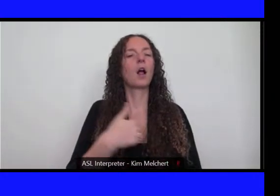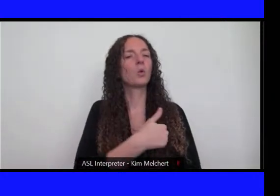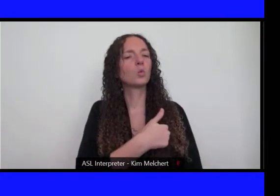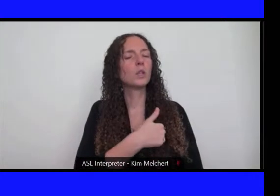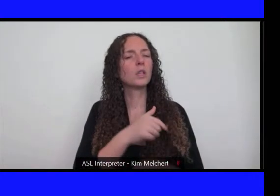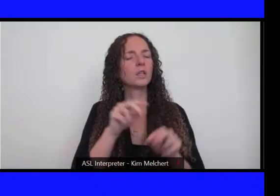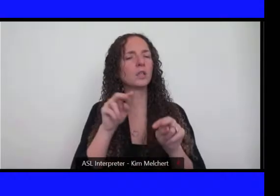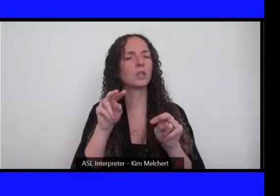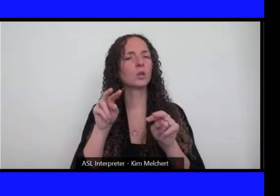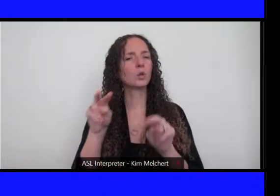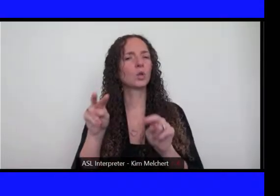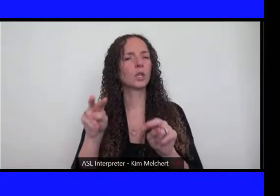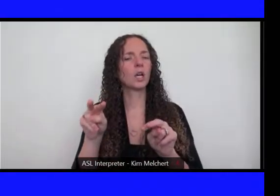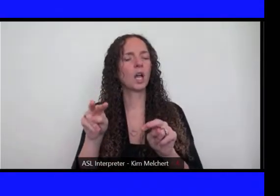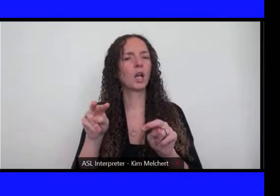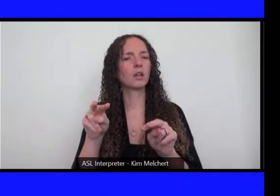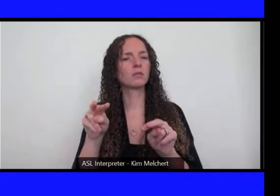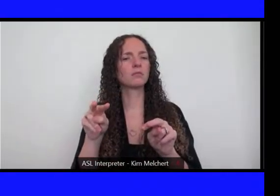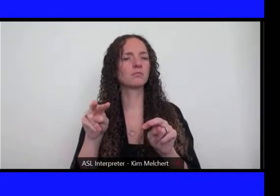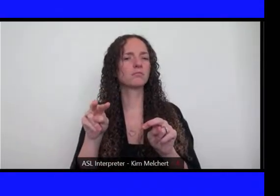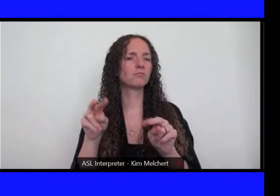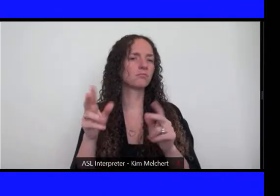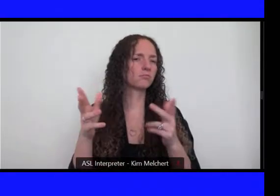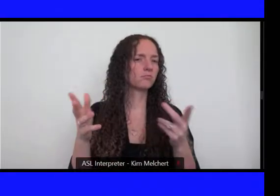that pediatrician,